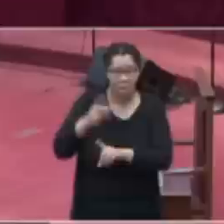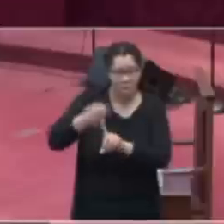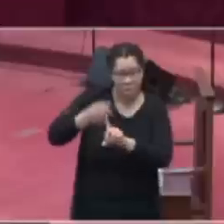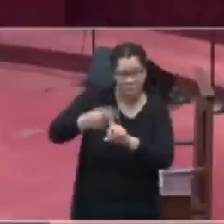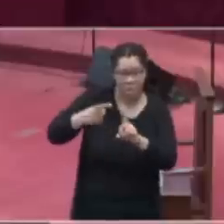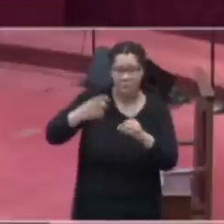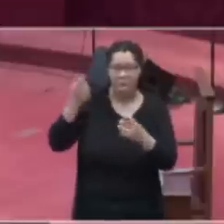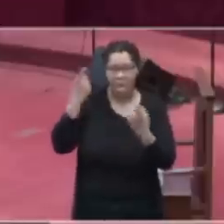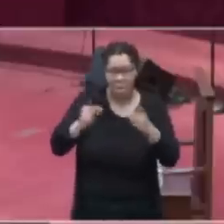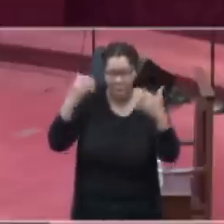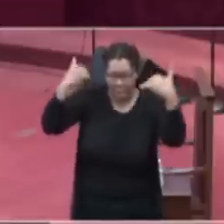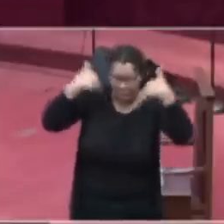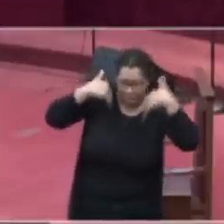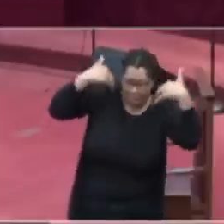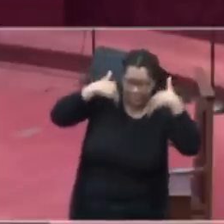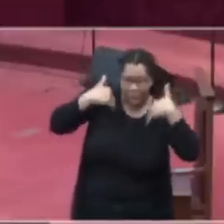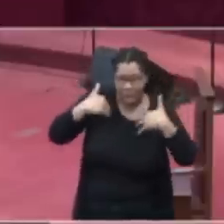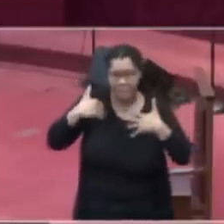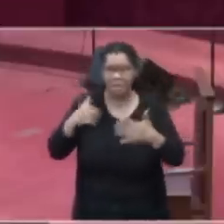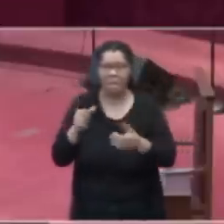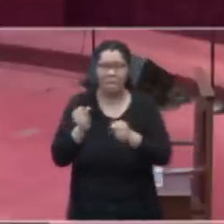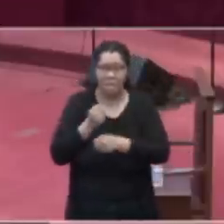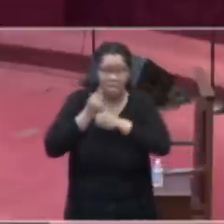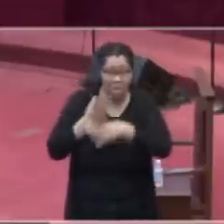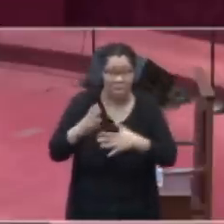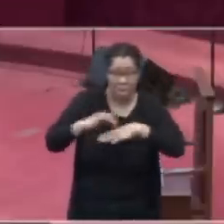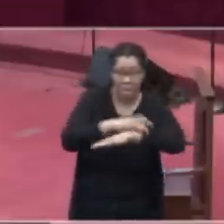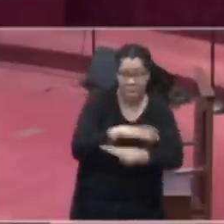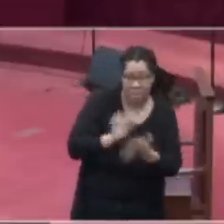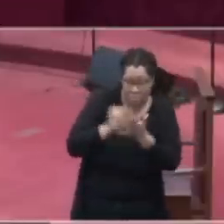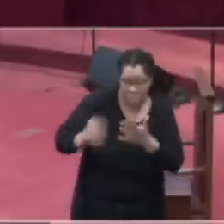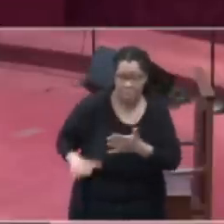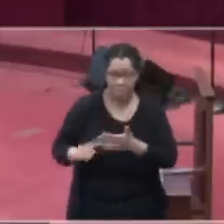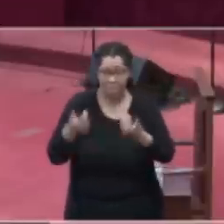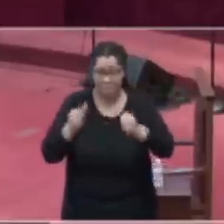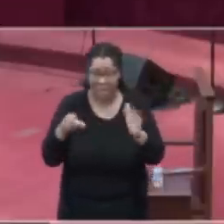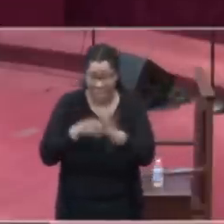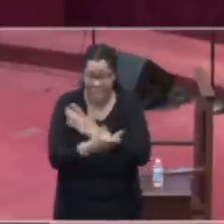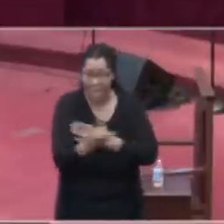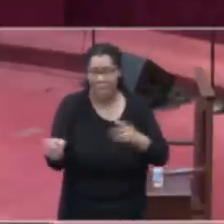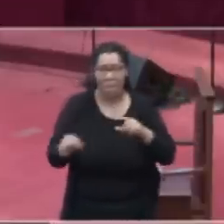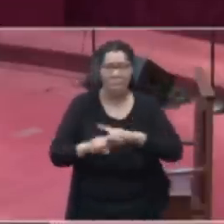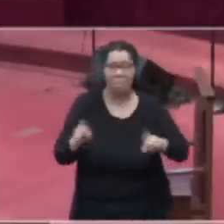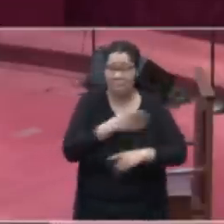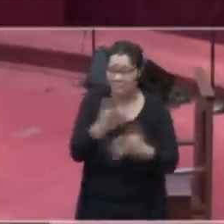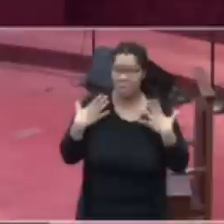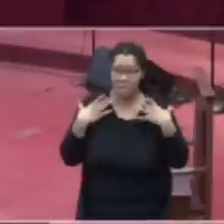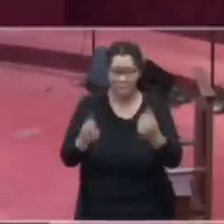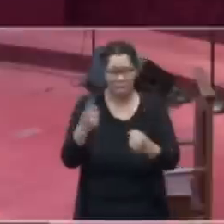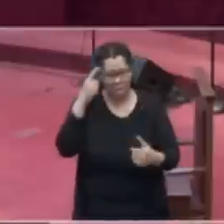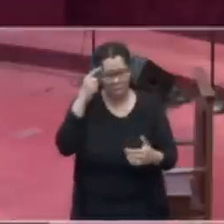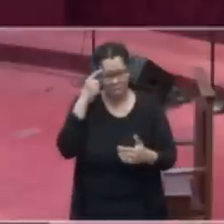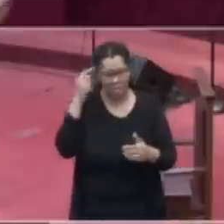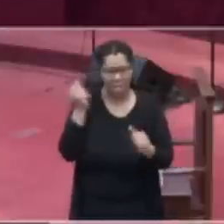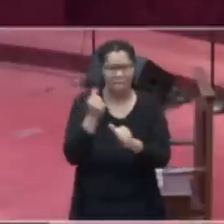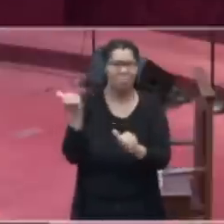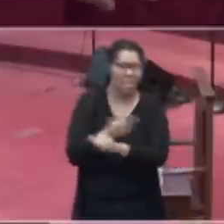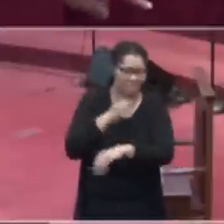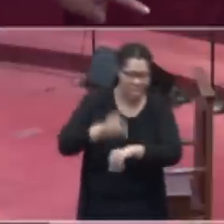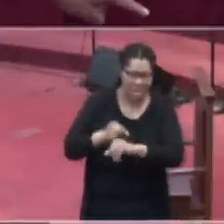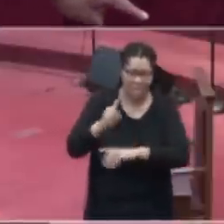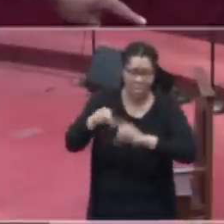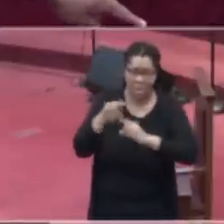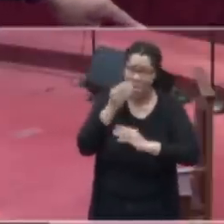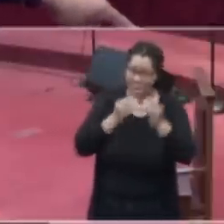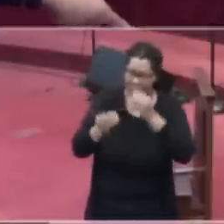something that got in there that was designed to kill you. Do you think that every time you sit down and eat that you're eating food that has